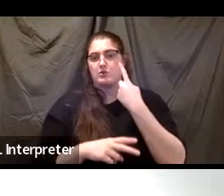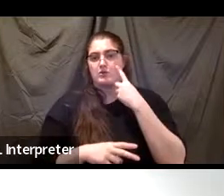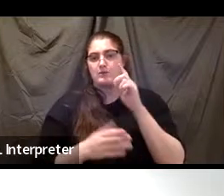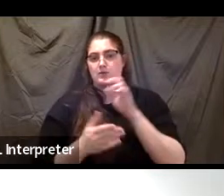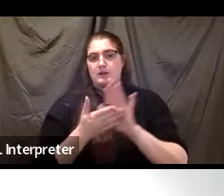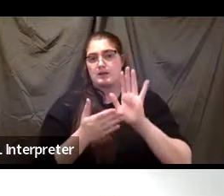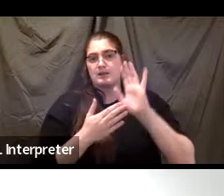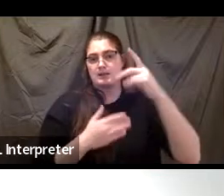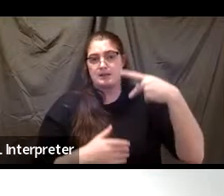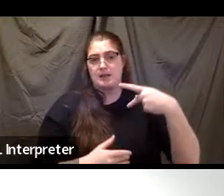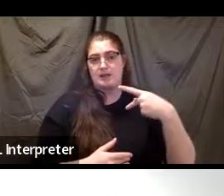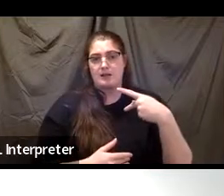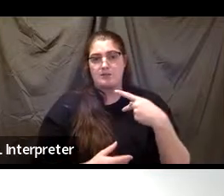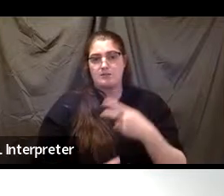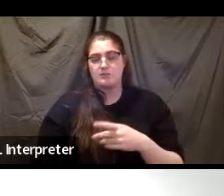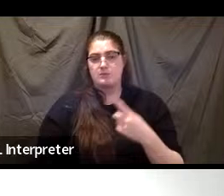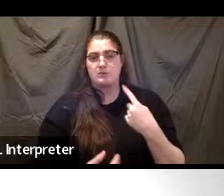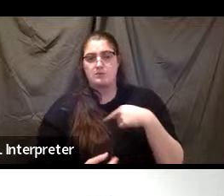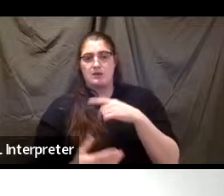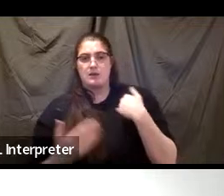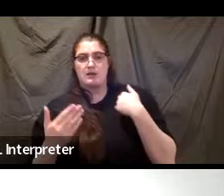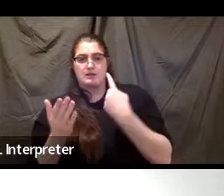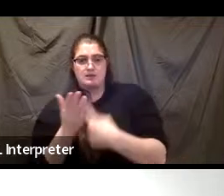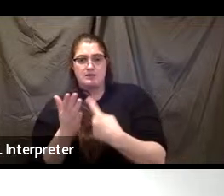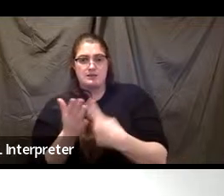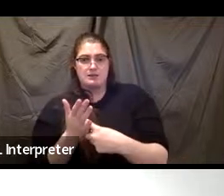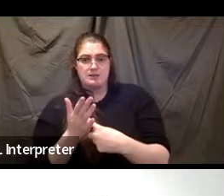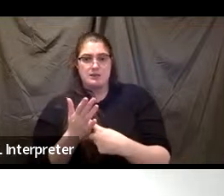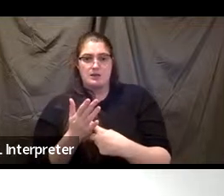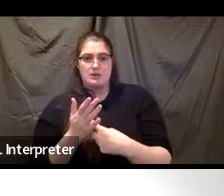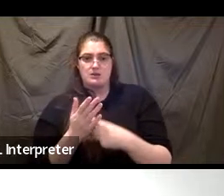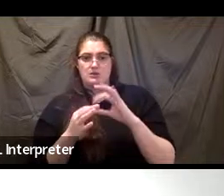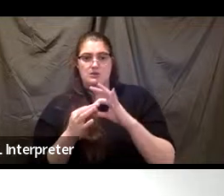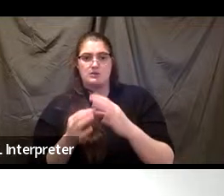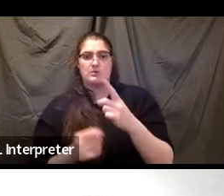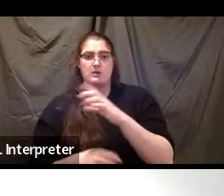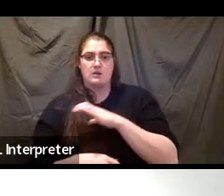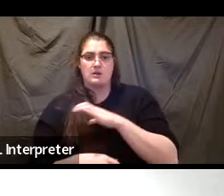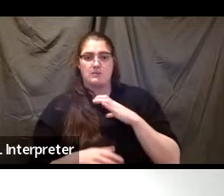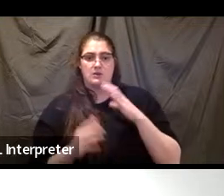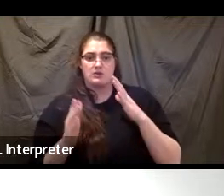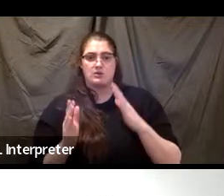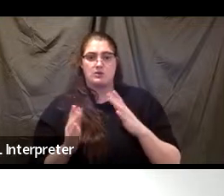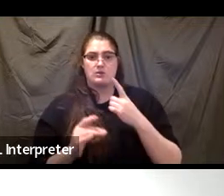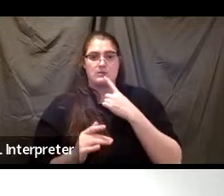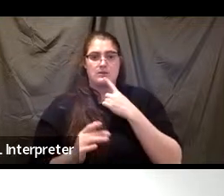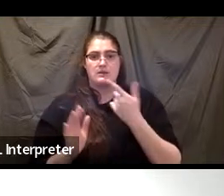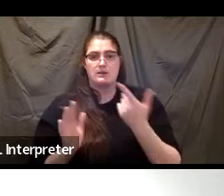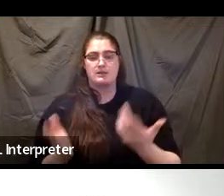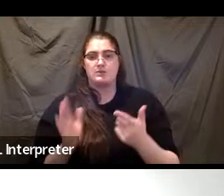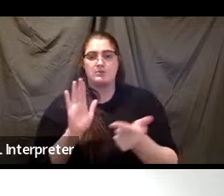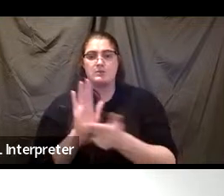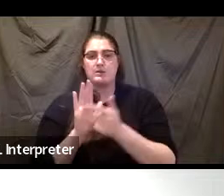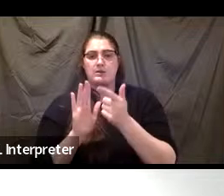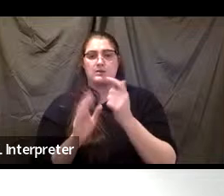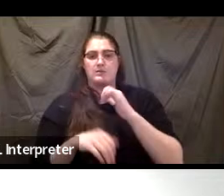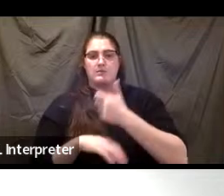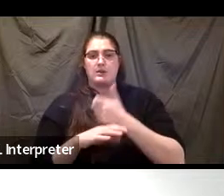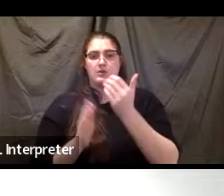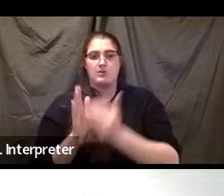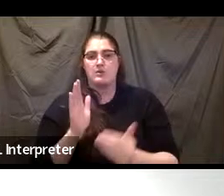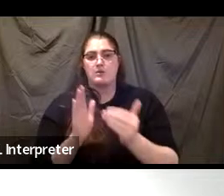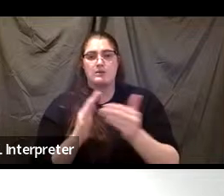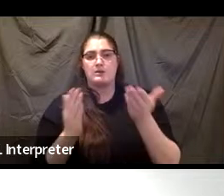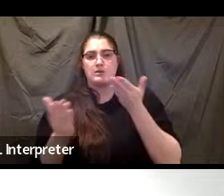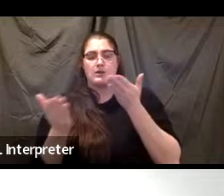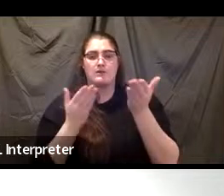cleanups. There is discussion amongst one of the commissioners saying that this would be illegal based on a repetition of services provided